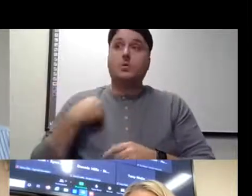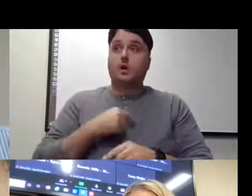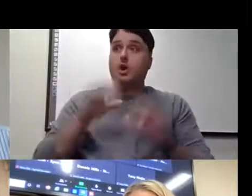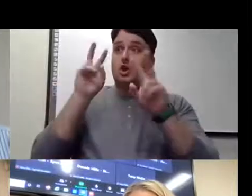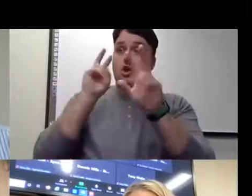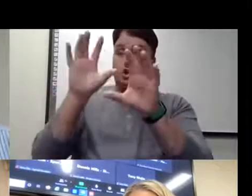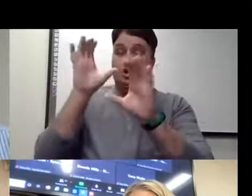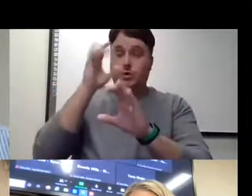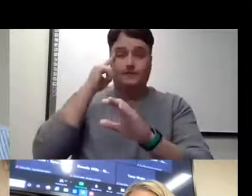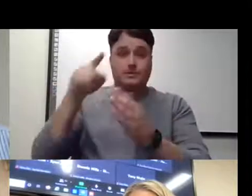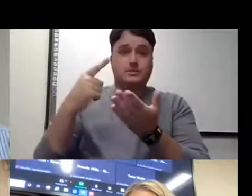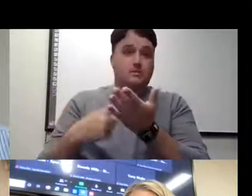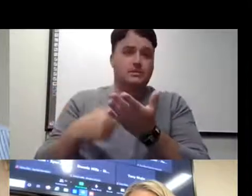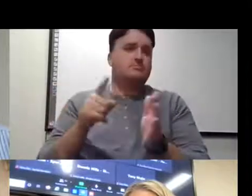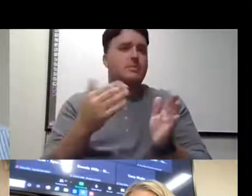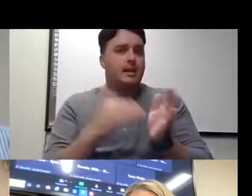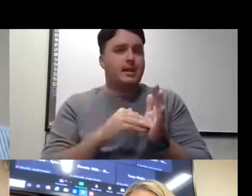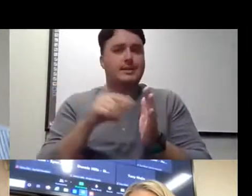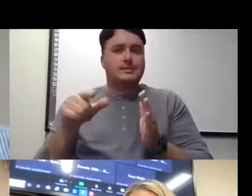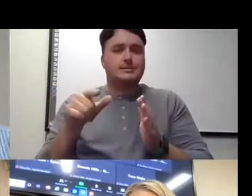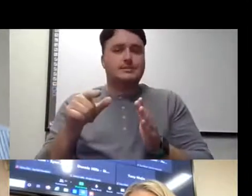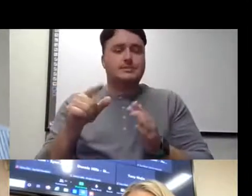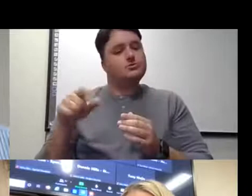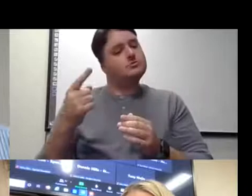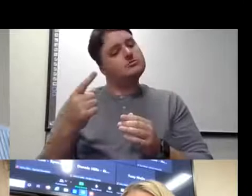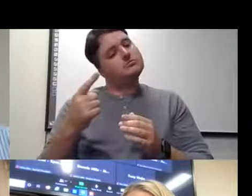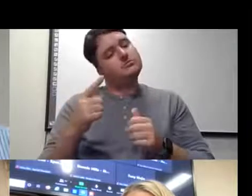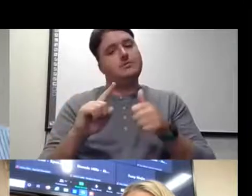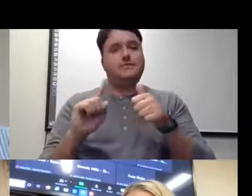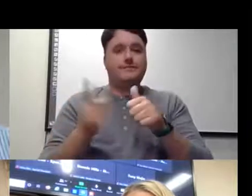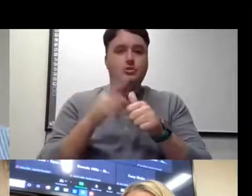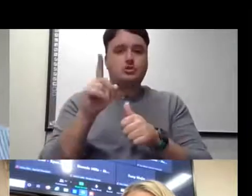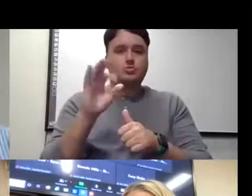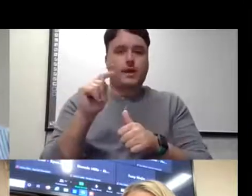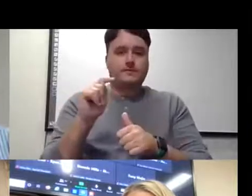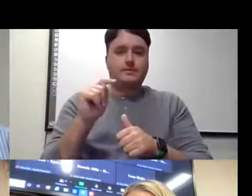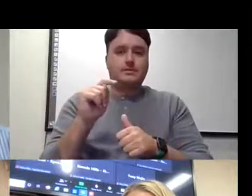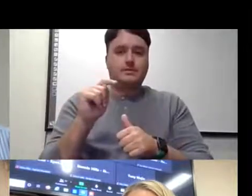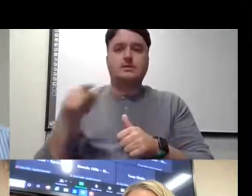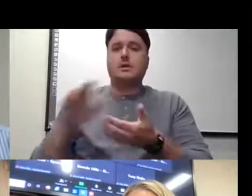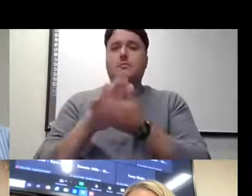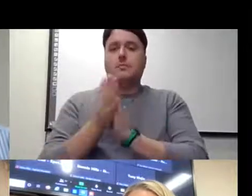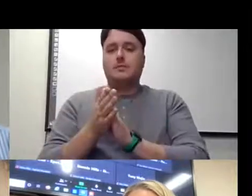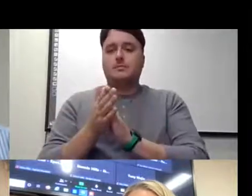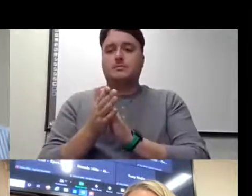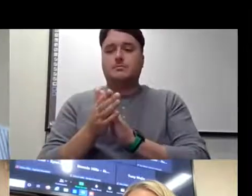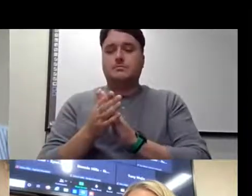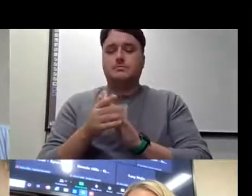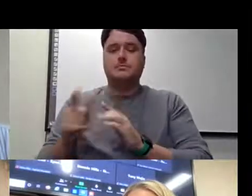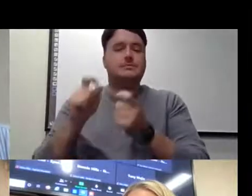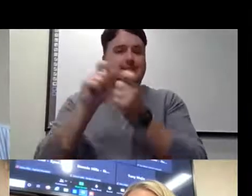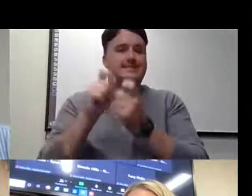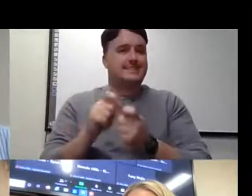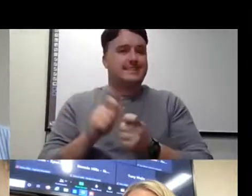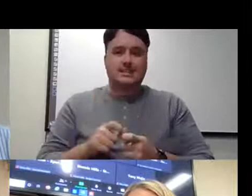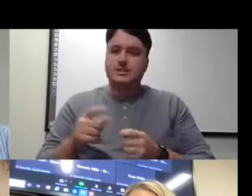conversation. Again, this is just in the first draft format for you to become accustomed with some of the details.